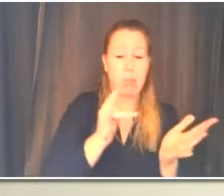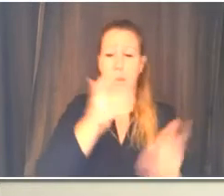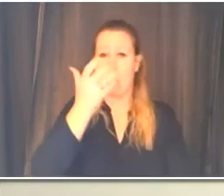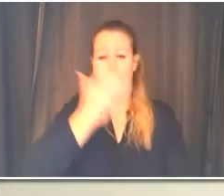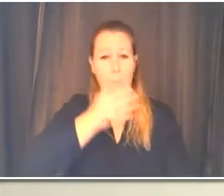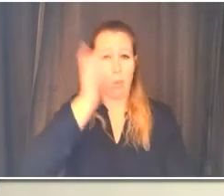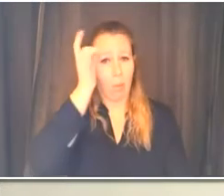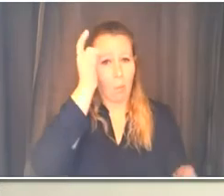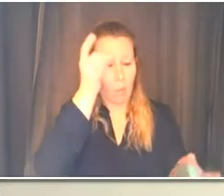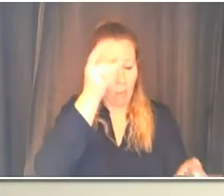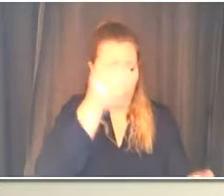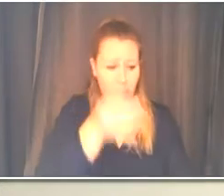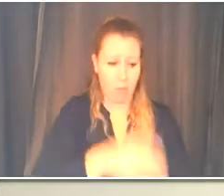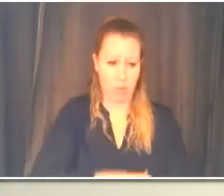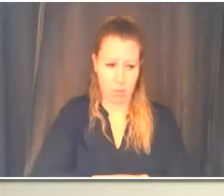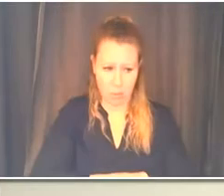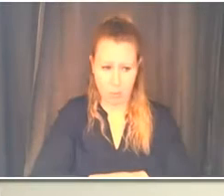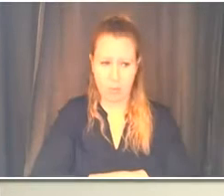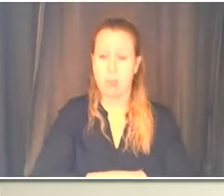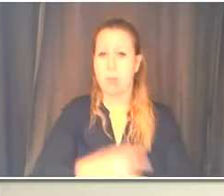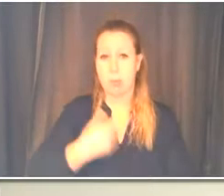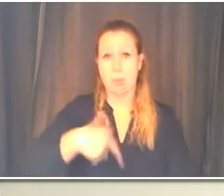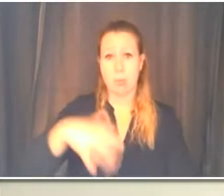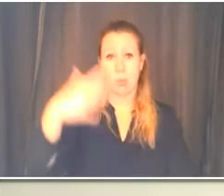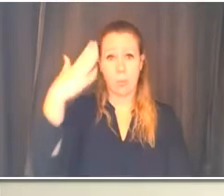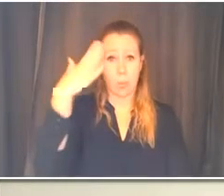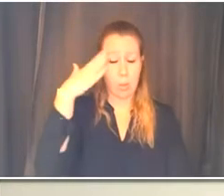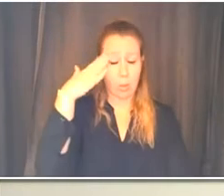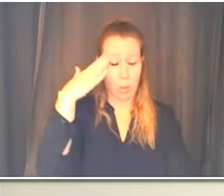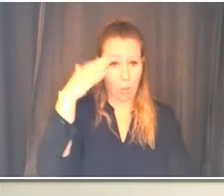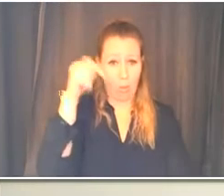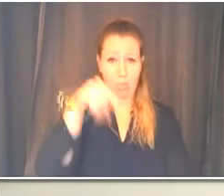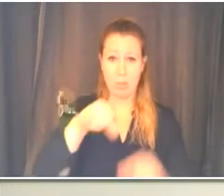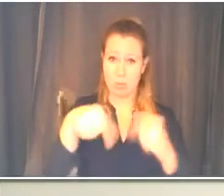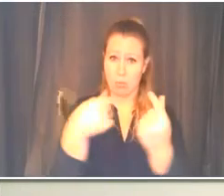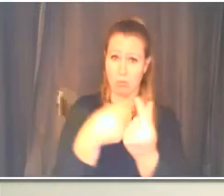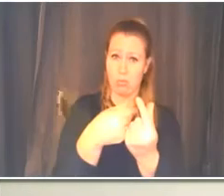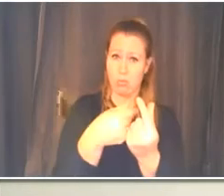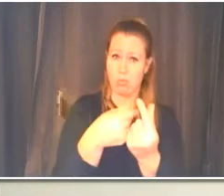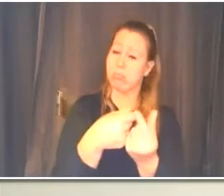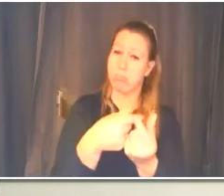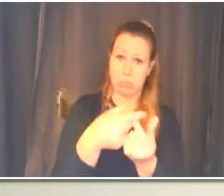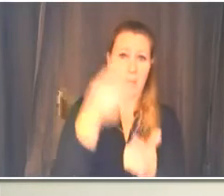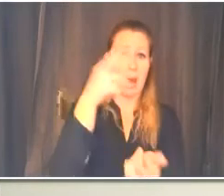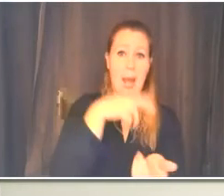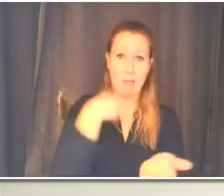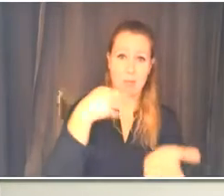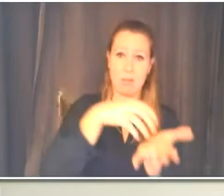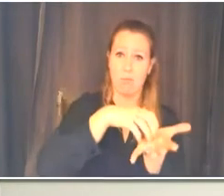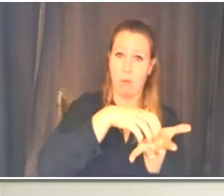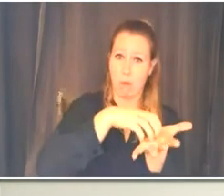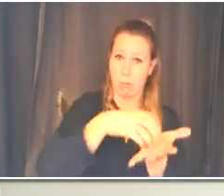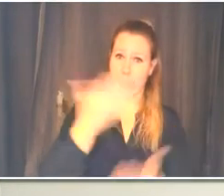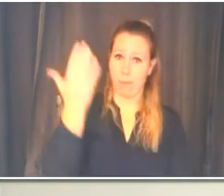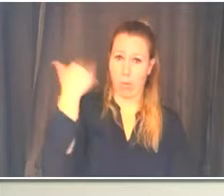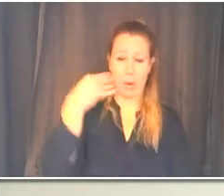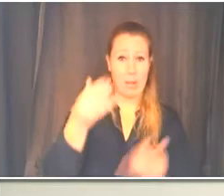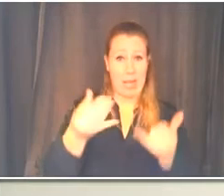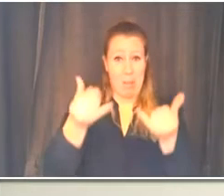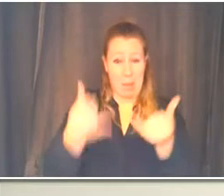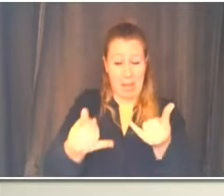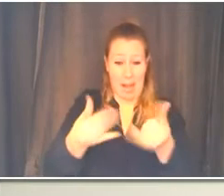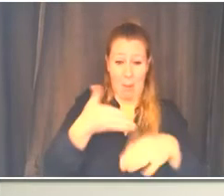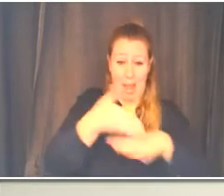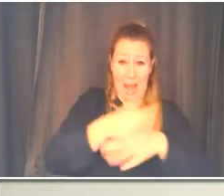with a coordinated response from the nypb from the amazing organizations that are being represented here today that do this